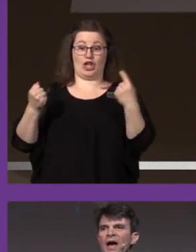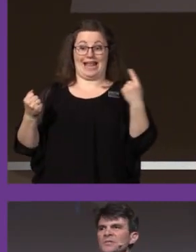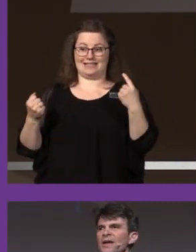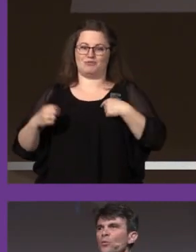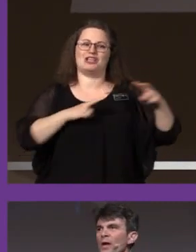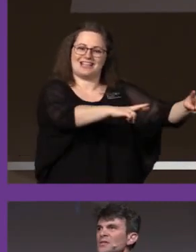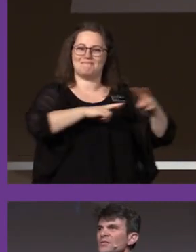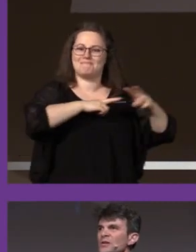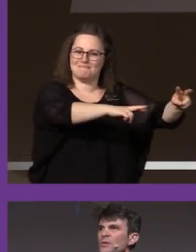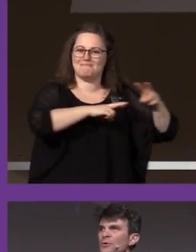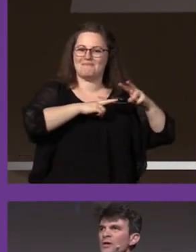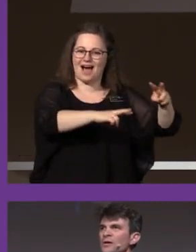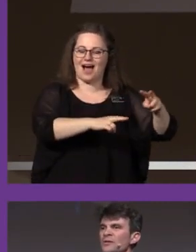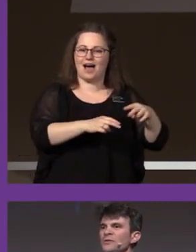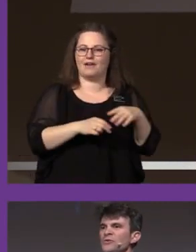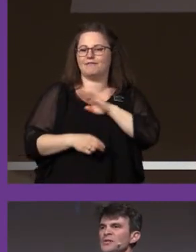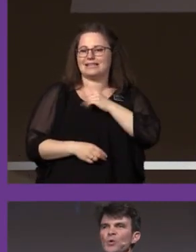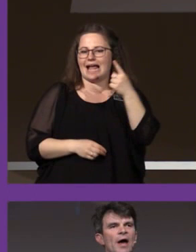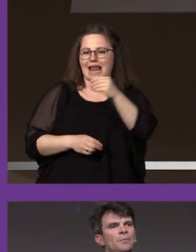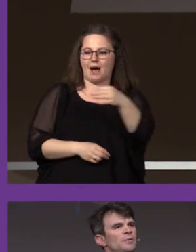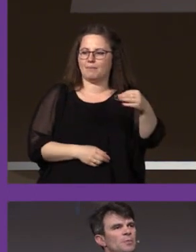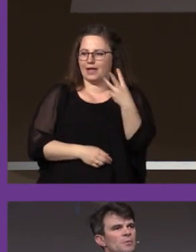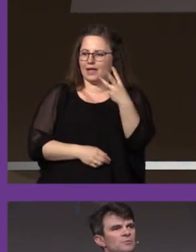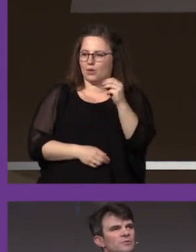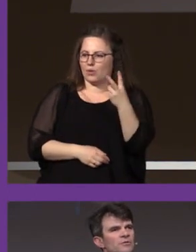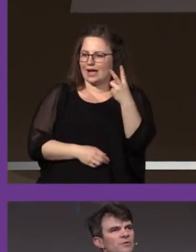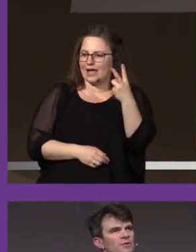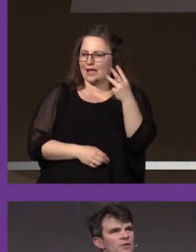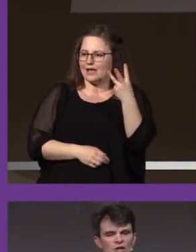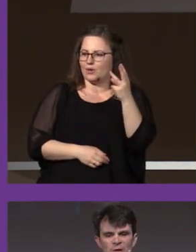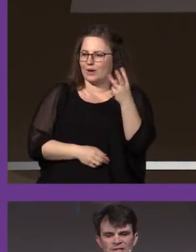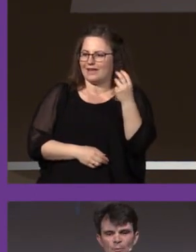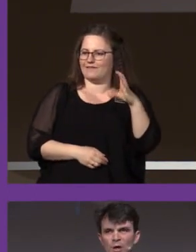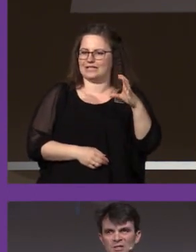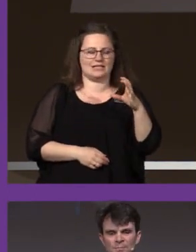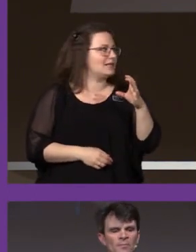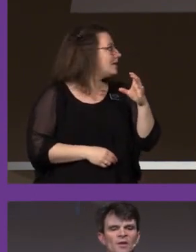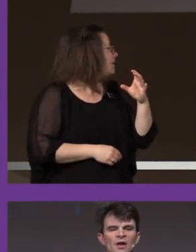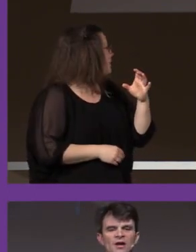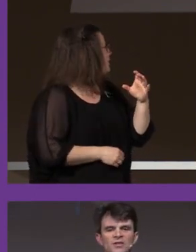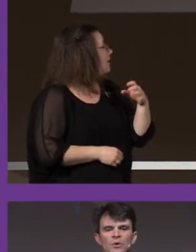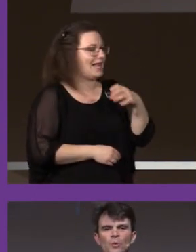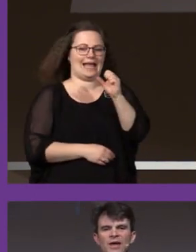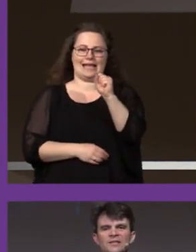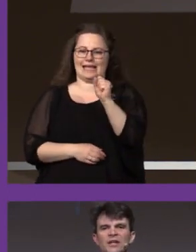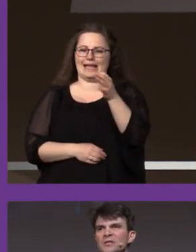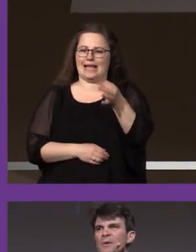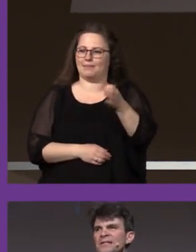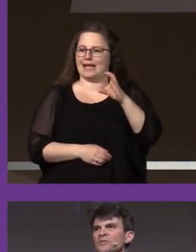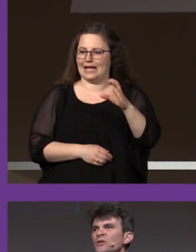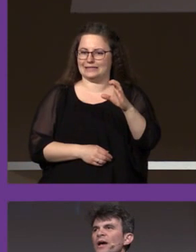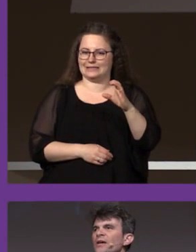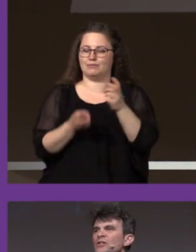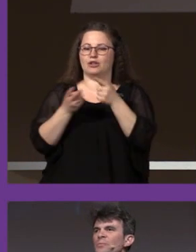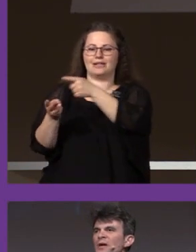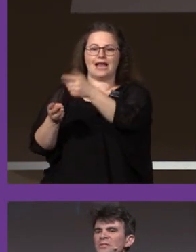then you get apps like Waze, for example, the transport app of people, the GPS app Waze. So with Waze, it speaks